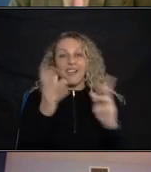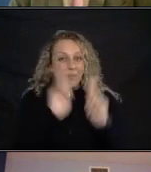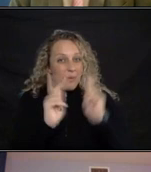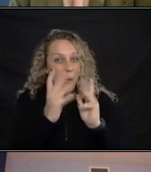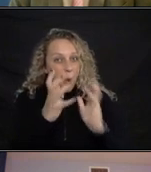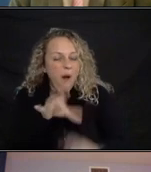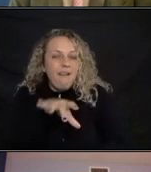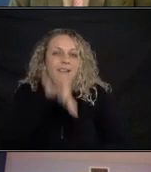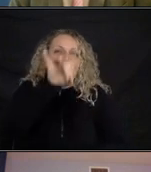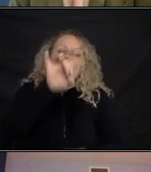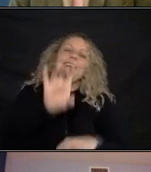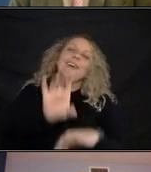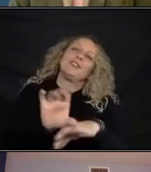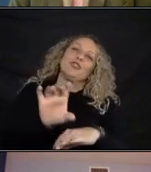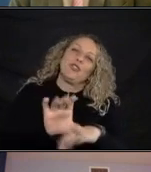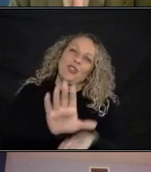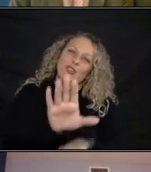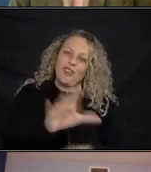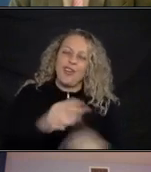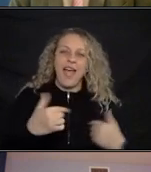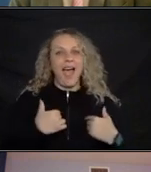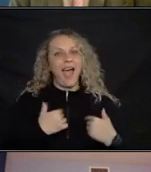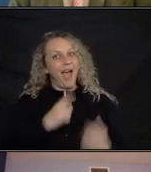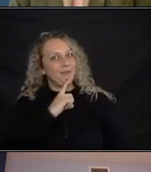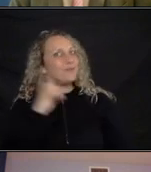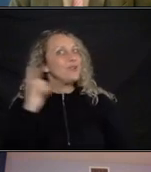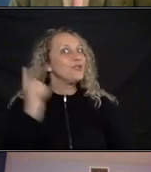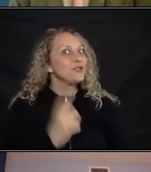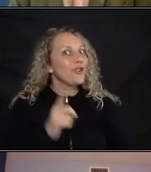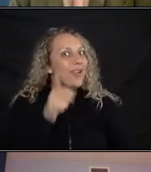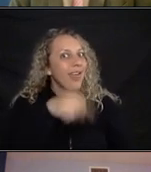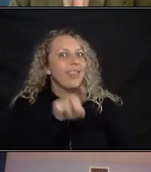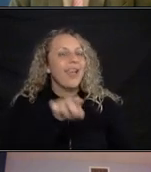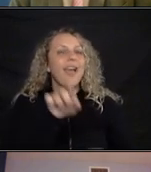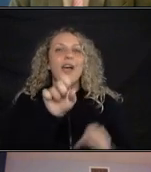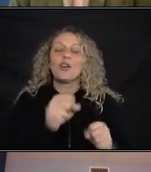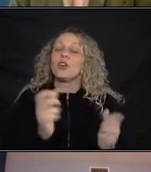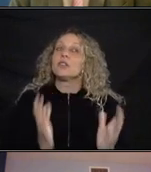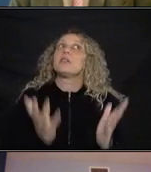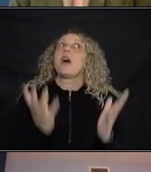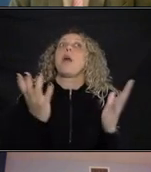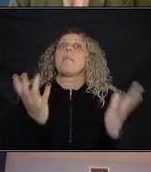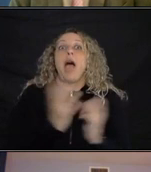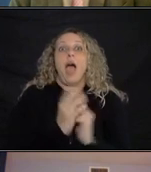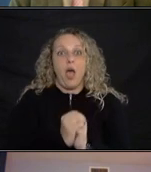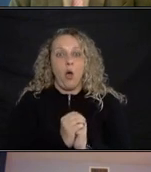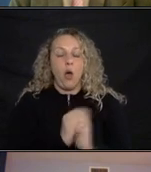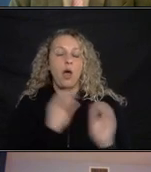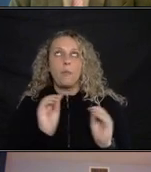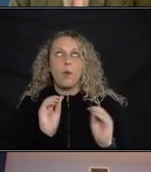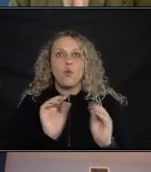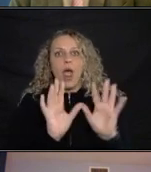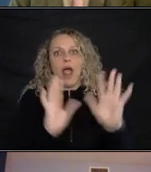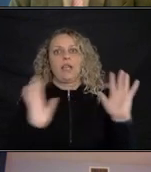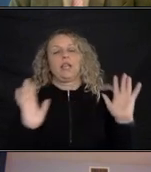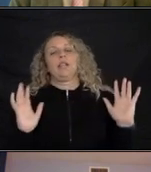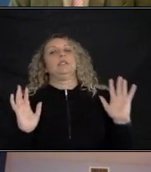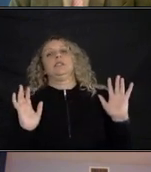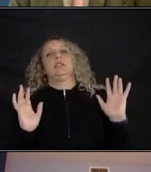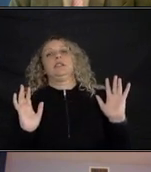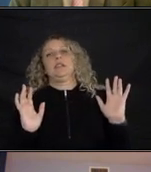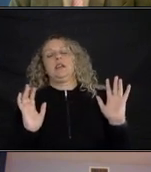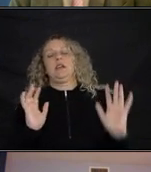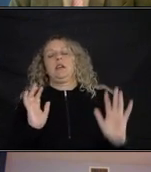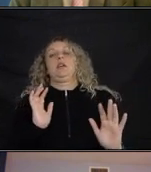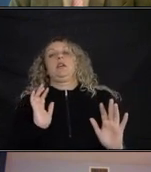find a church, I'm sure they could somehow, miraculously,